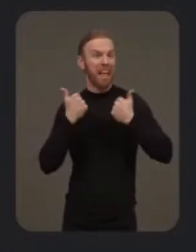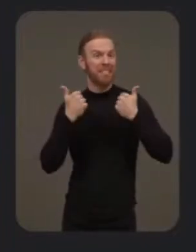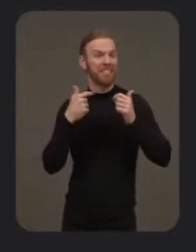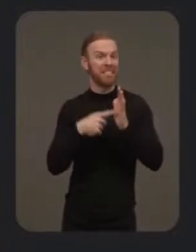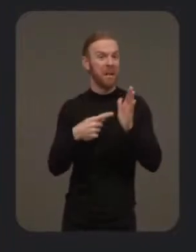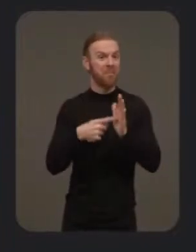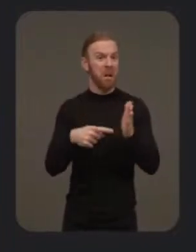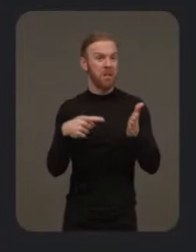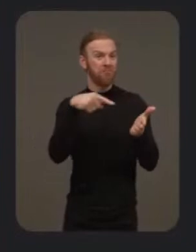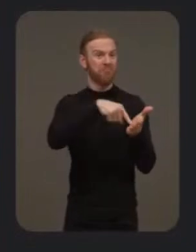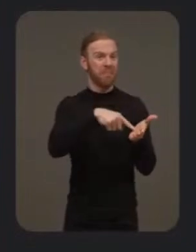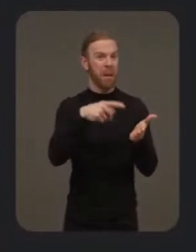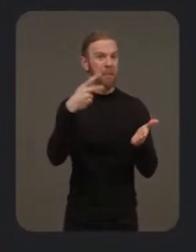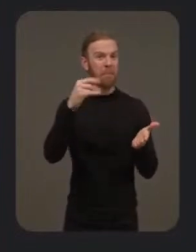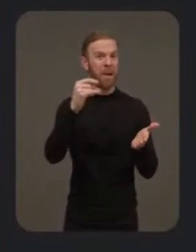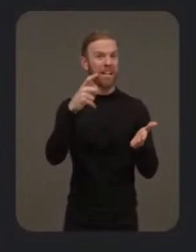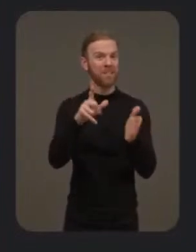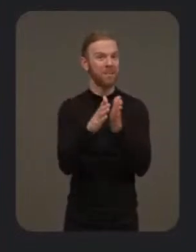Pixel Fold?